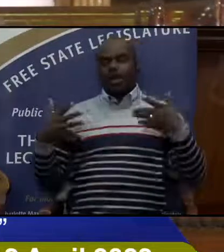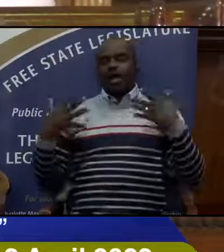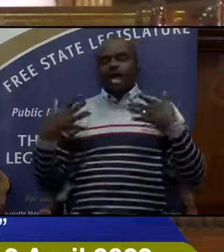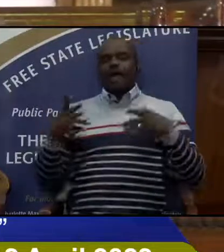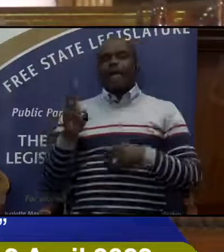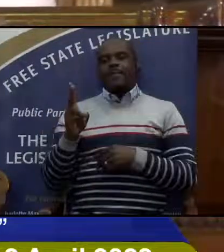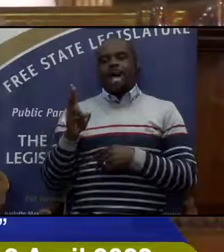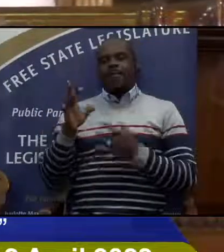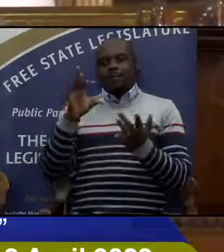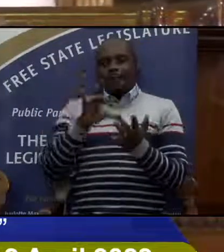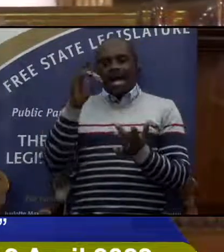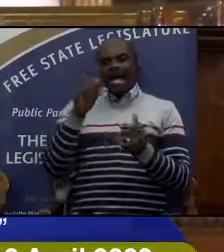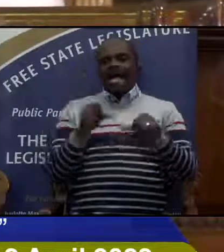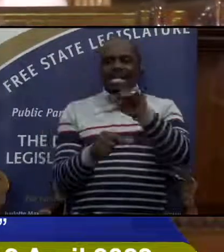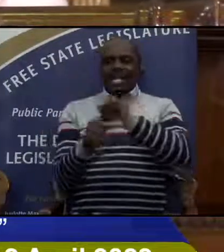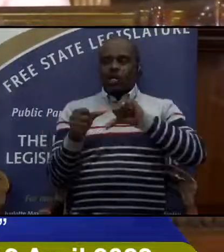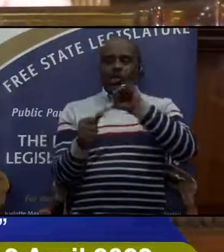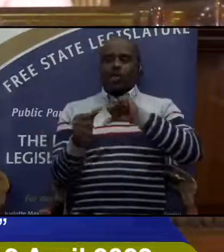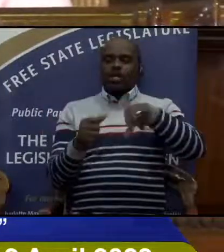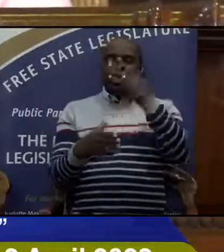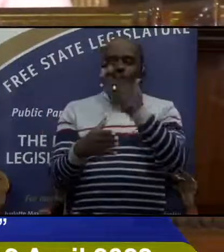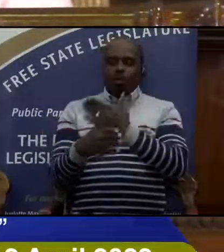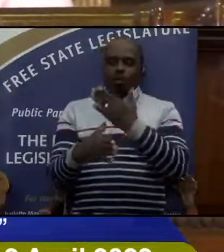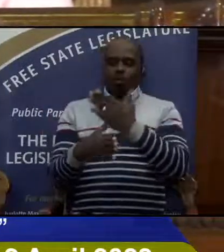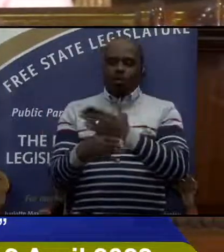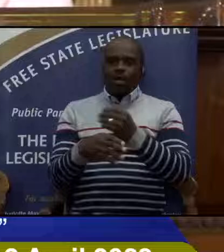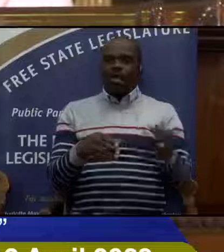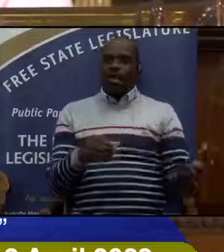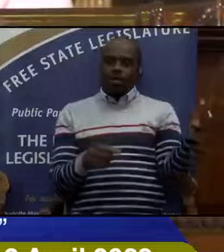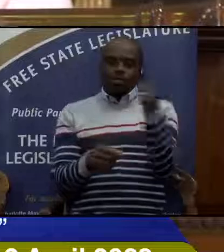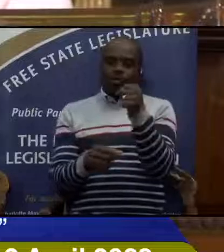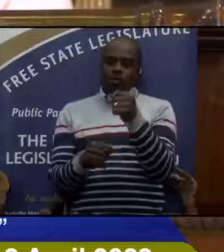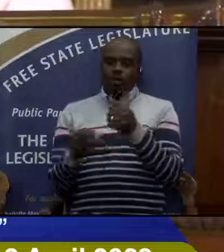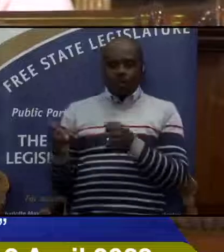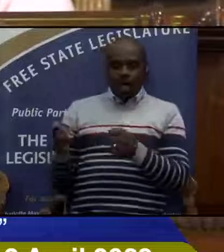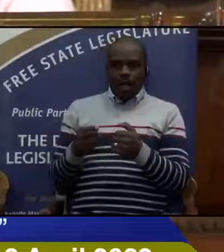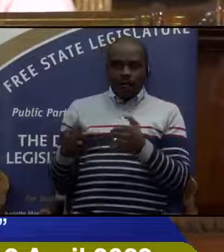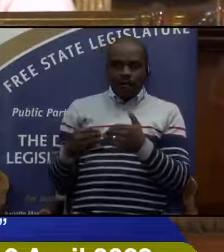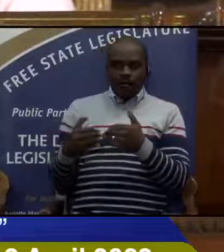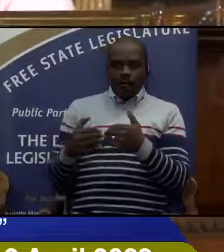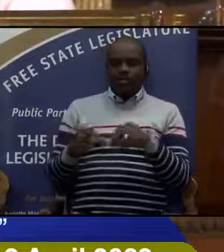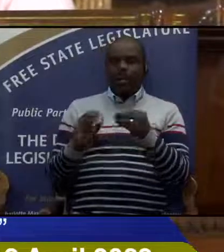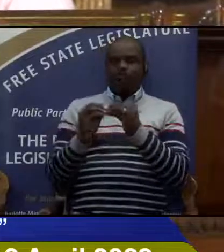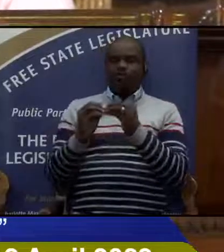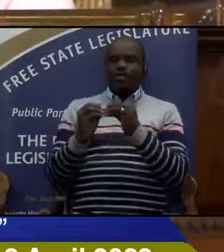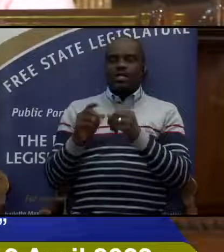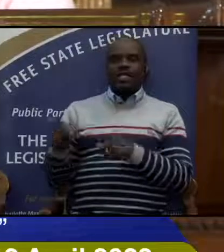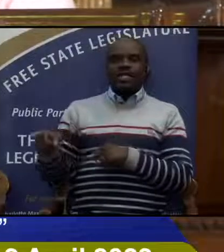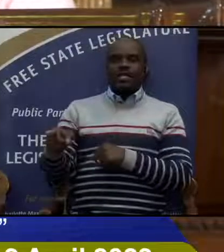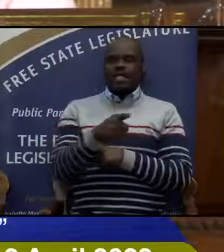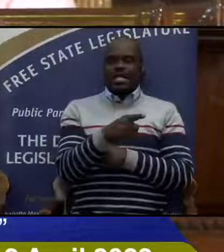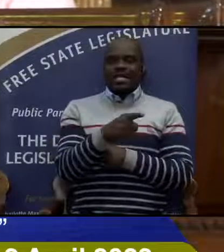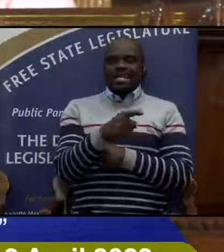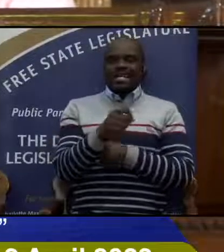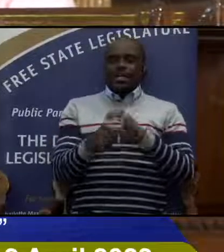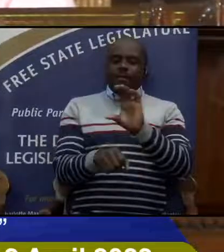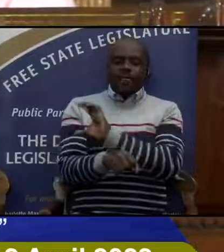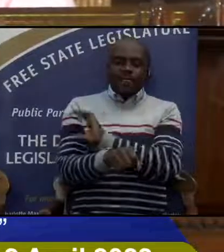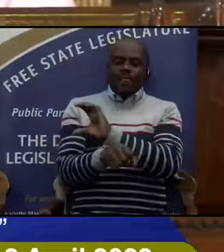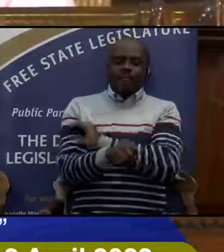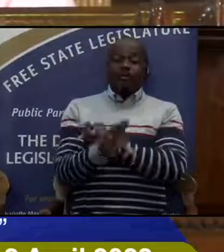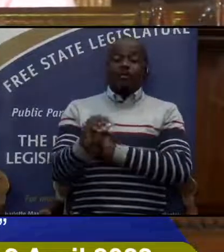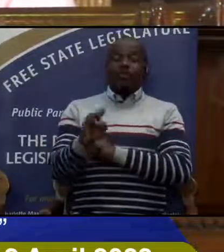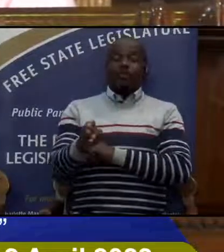social worker who will be closer to need for rapid response psychosocial support. As a mother who